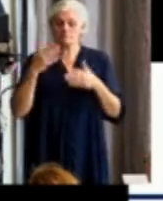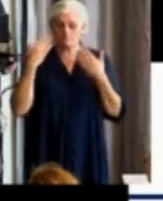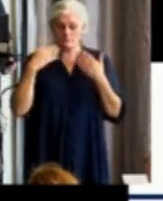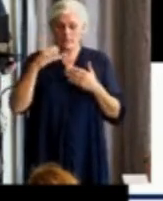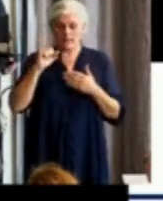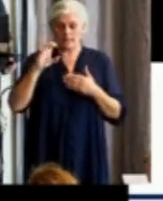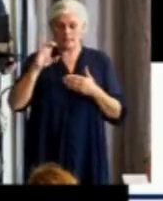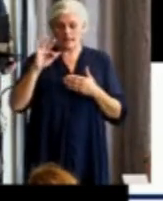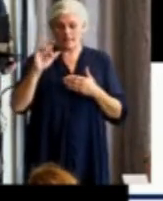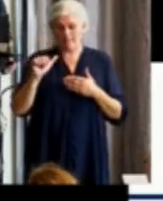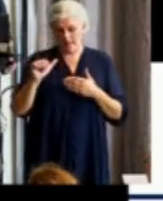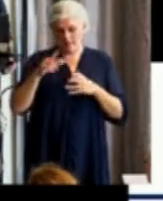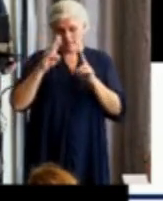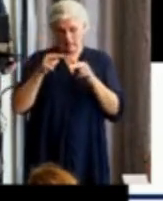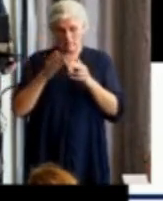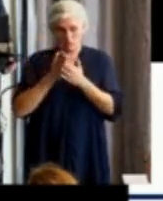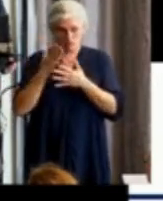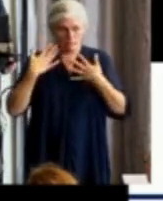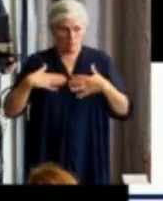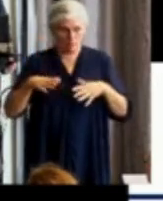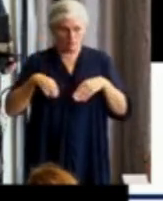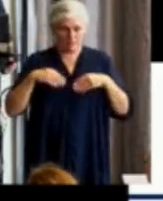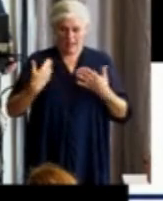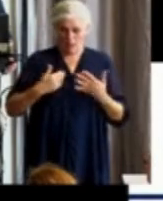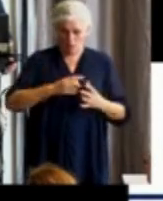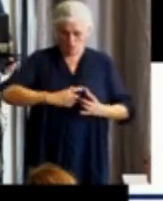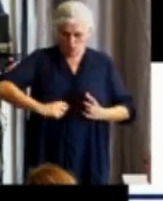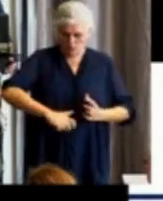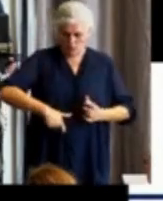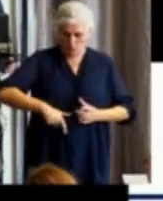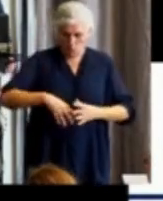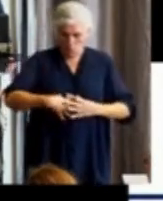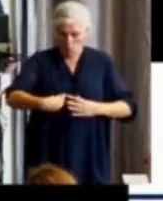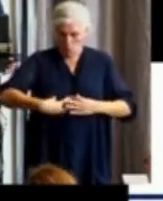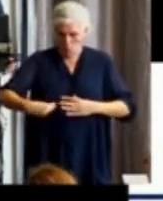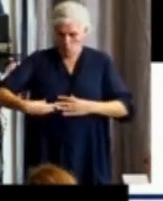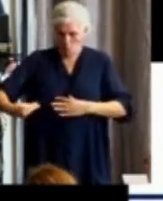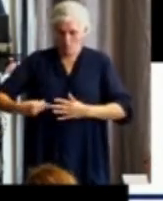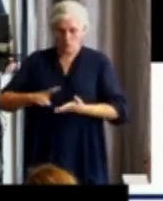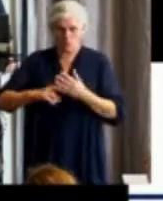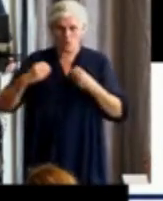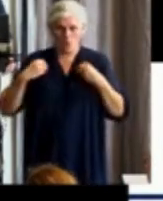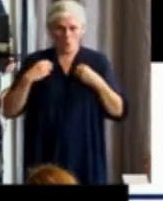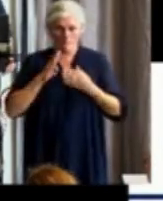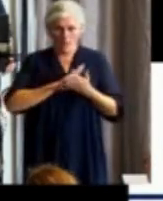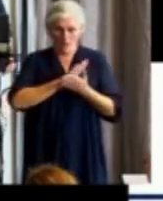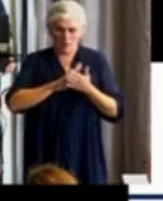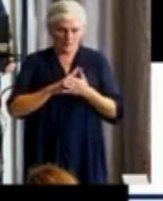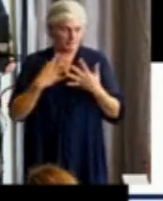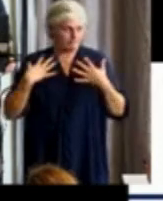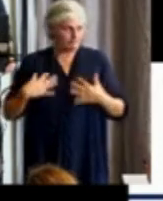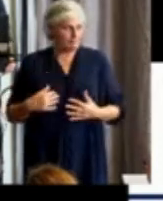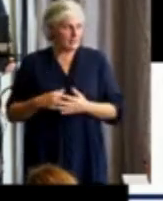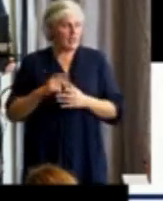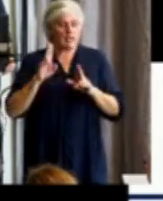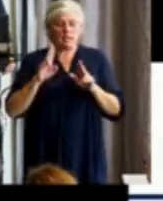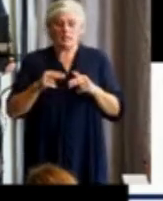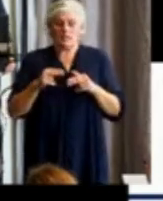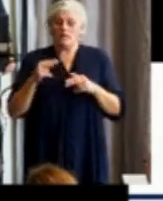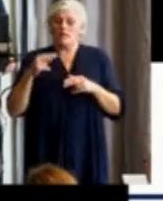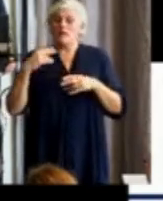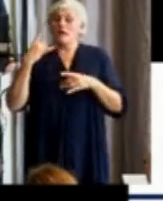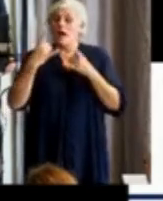be taken up by the body through the gut lining and then used, in your own biology. And they appear to have